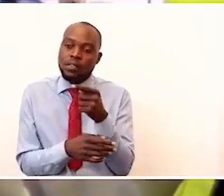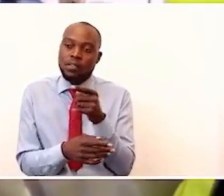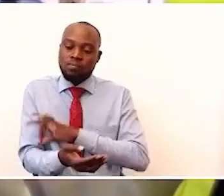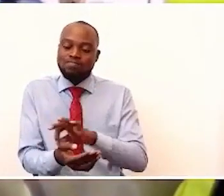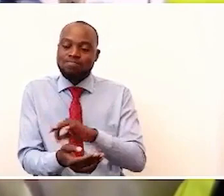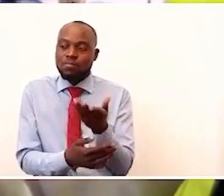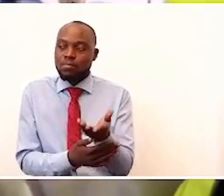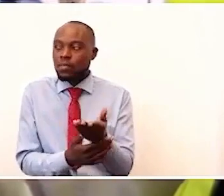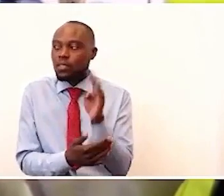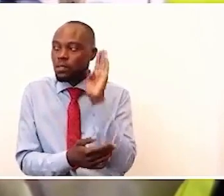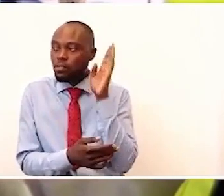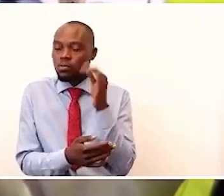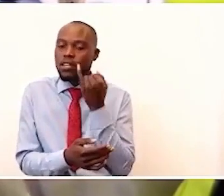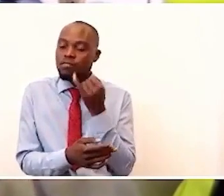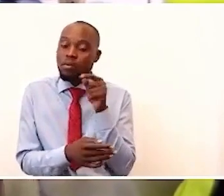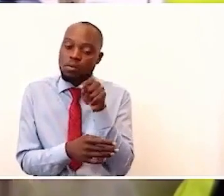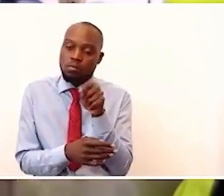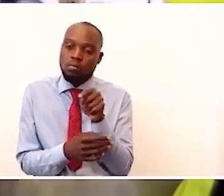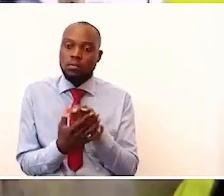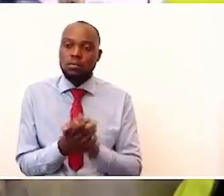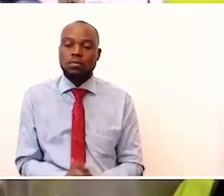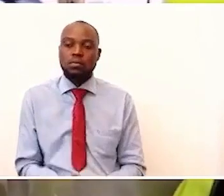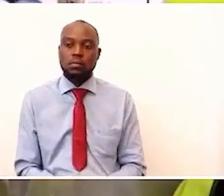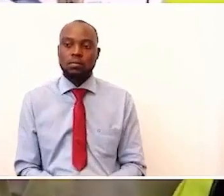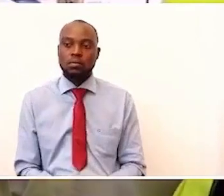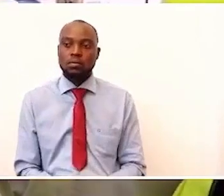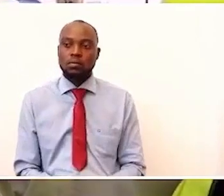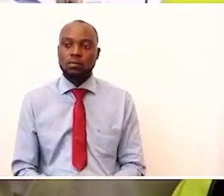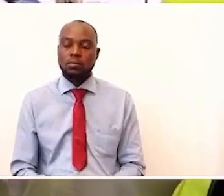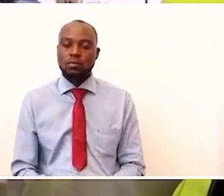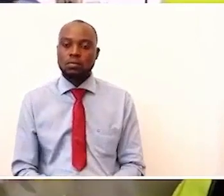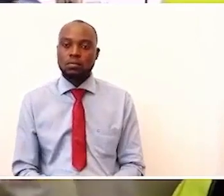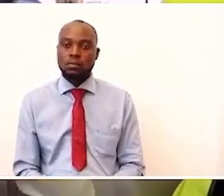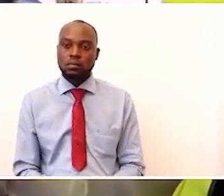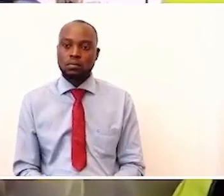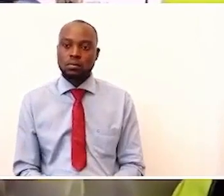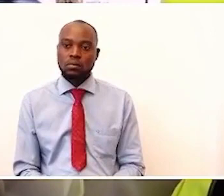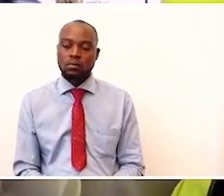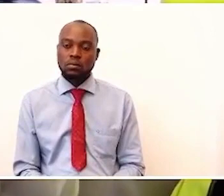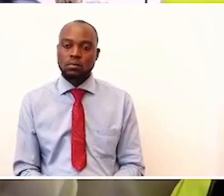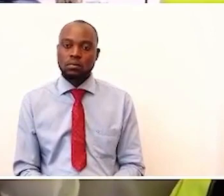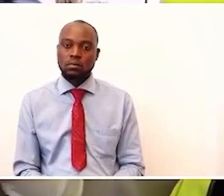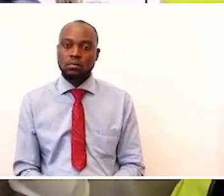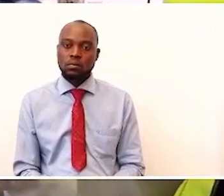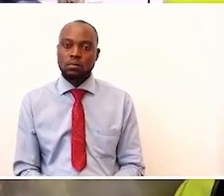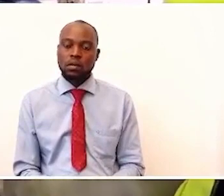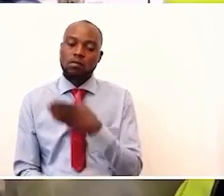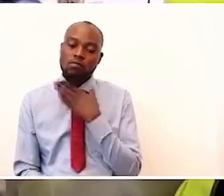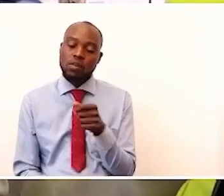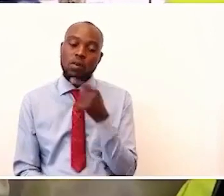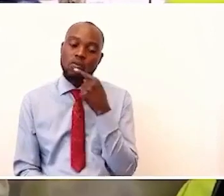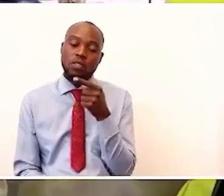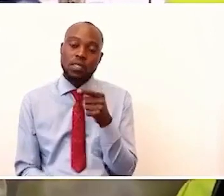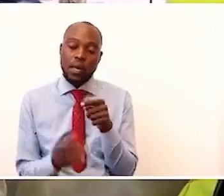Professor, if you're still with us. I know you have a meeting that you need to go to. But do you want to just touch on some of the two points made by